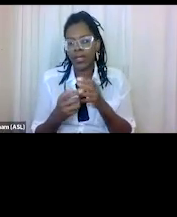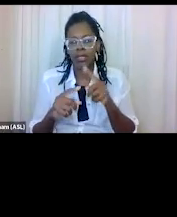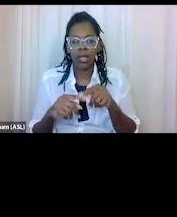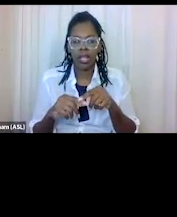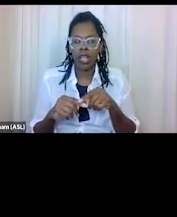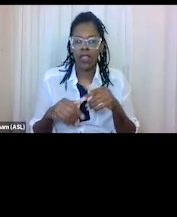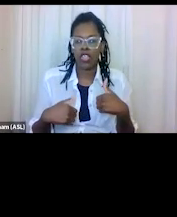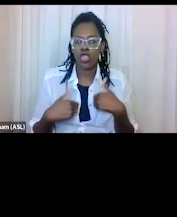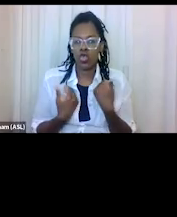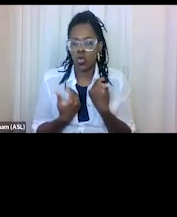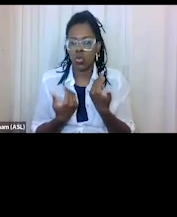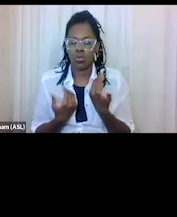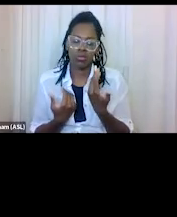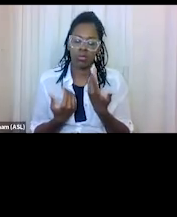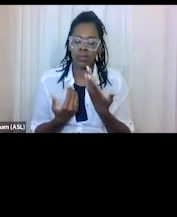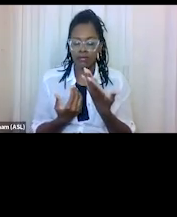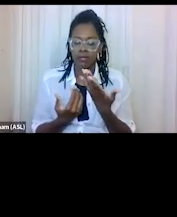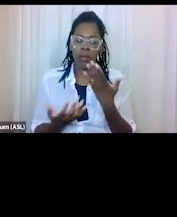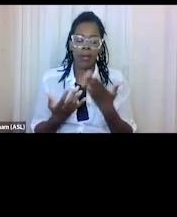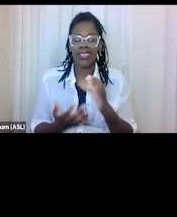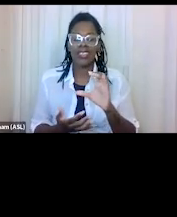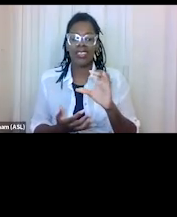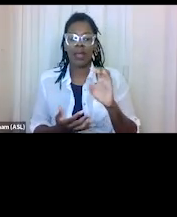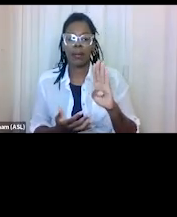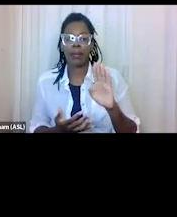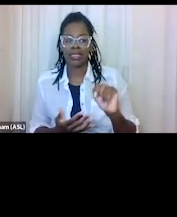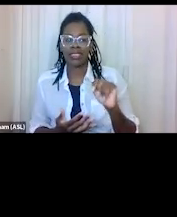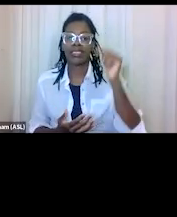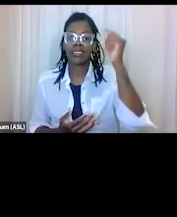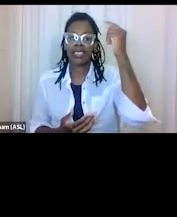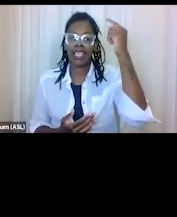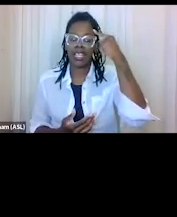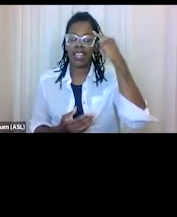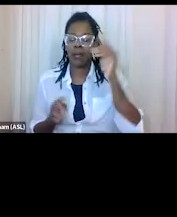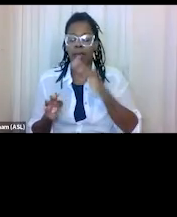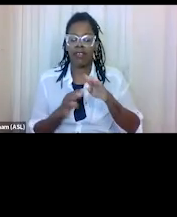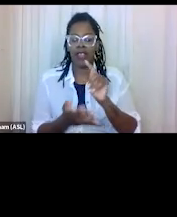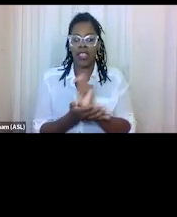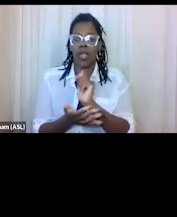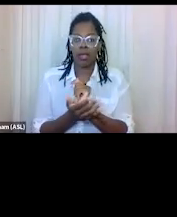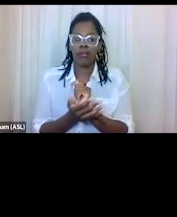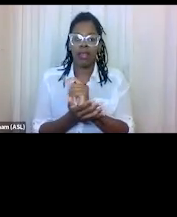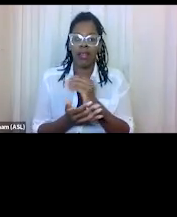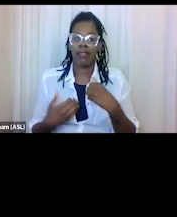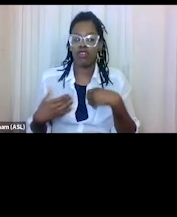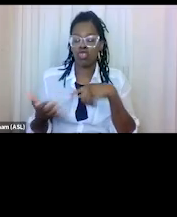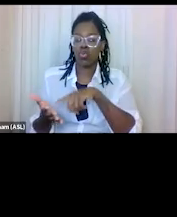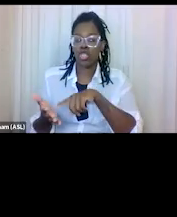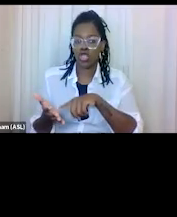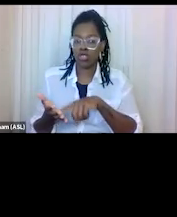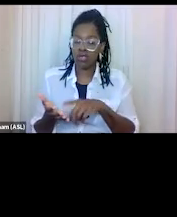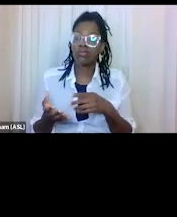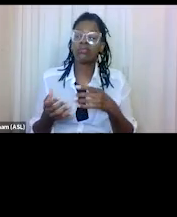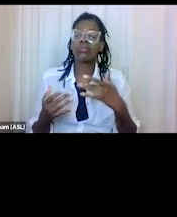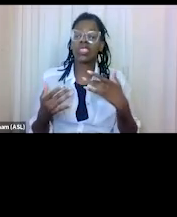diagnostic picture. So things like cognitive behavior therapy in the research literature with this population is associated with reductions in depression